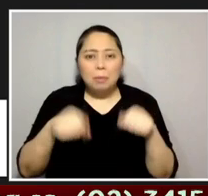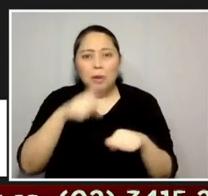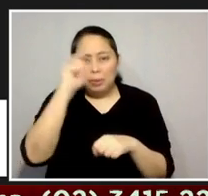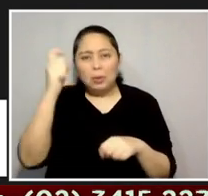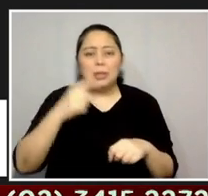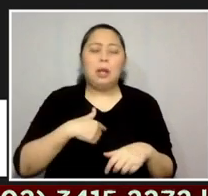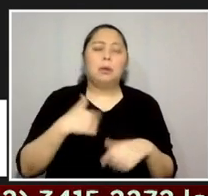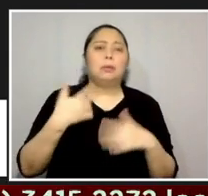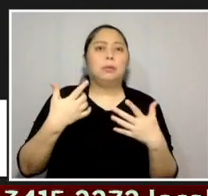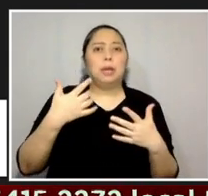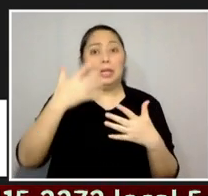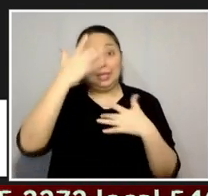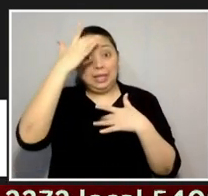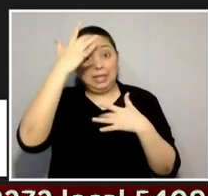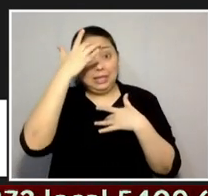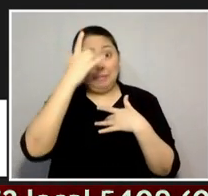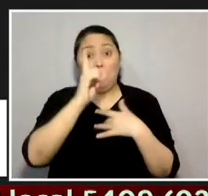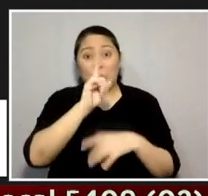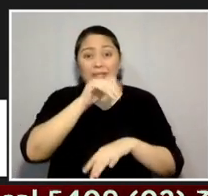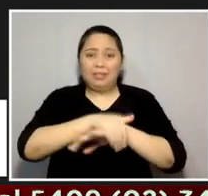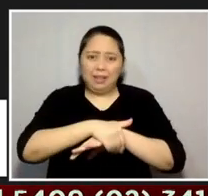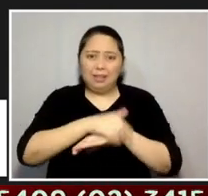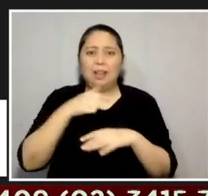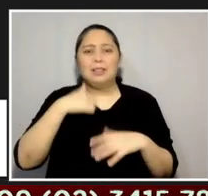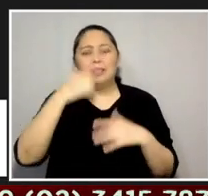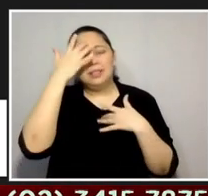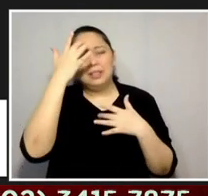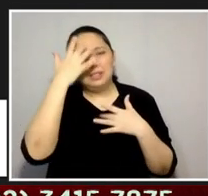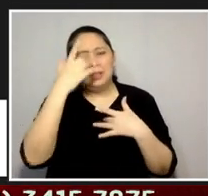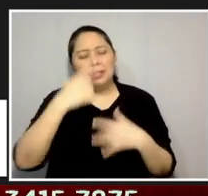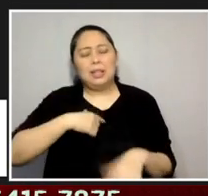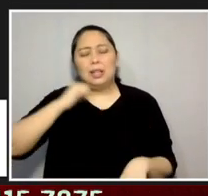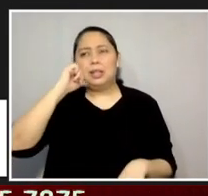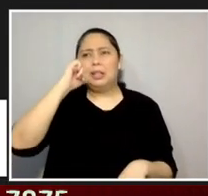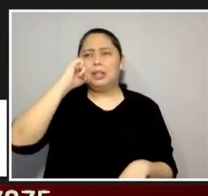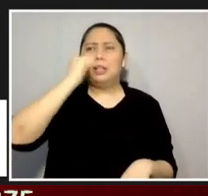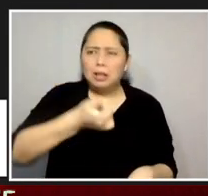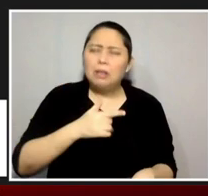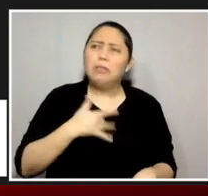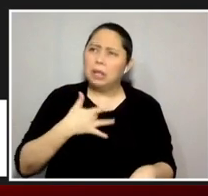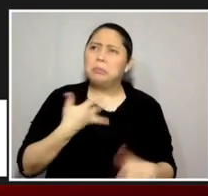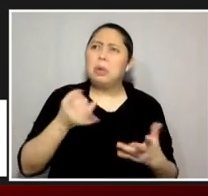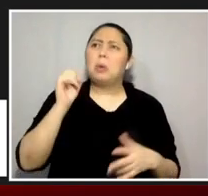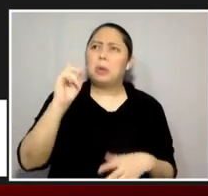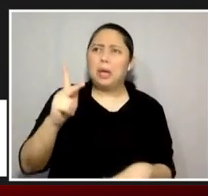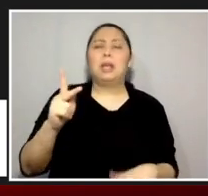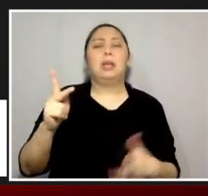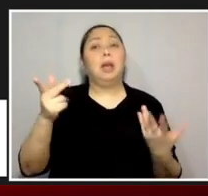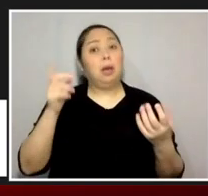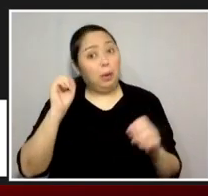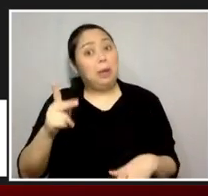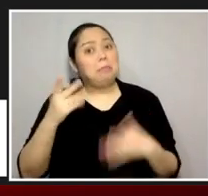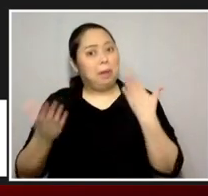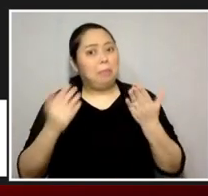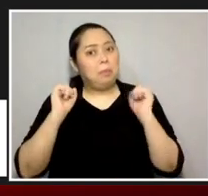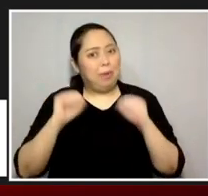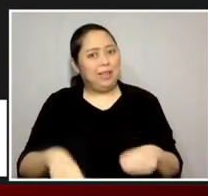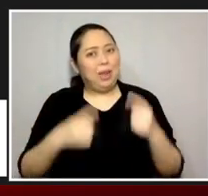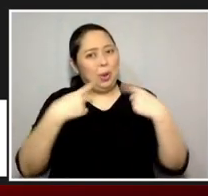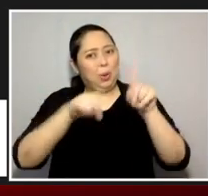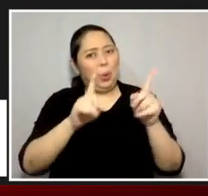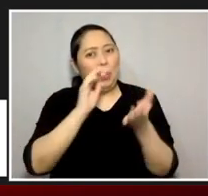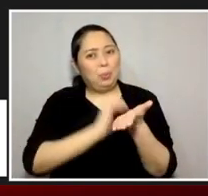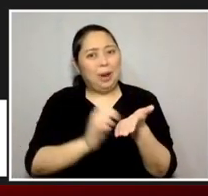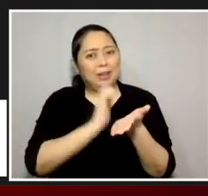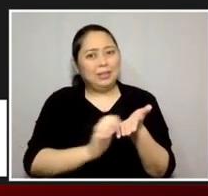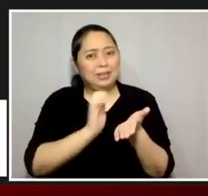day na I got sick. Medyo masama, okay na po yung pakiramdam ko. Tapos sabi ko, oh, sa wakas baka makapractice na ako. And then when